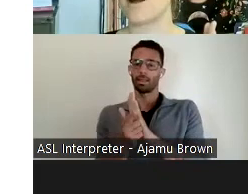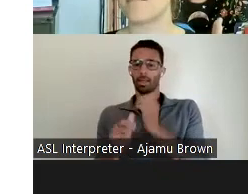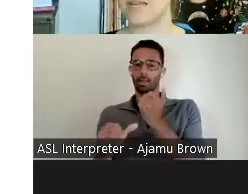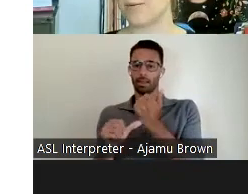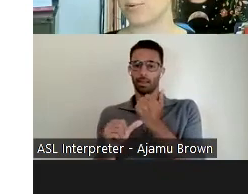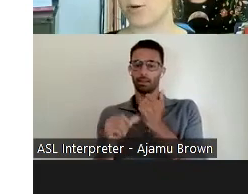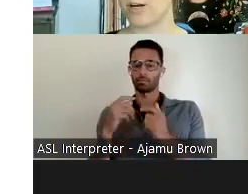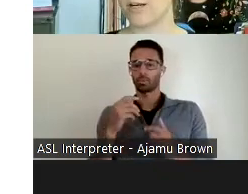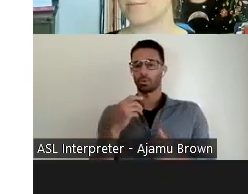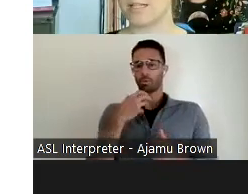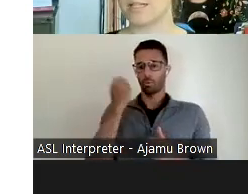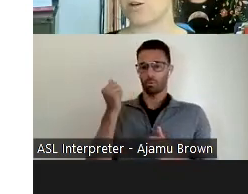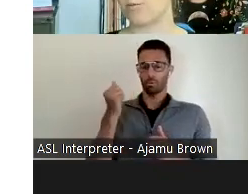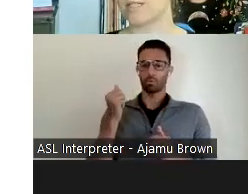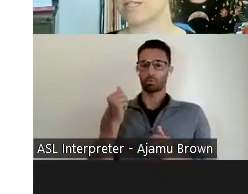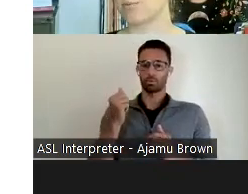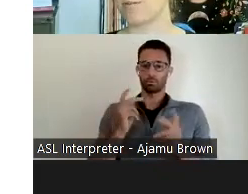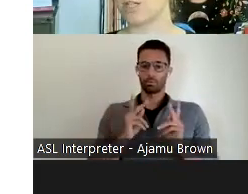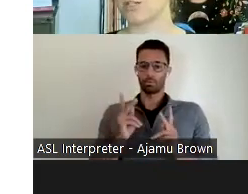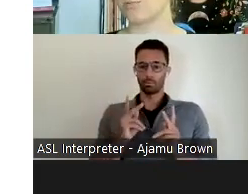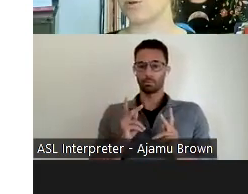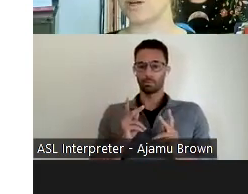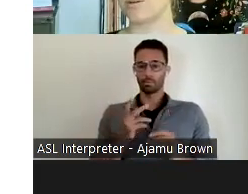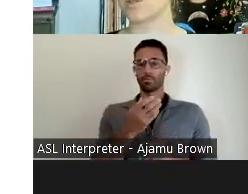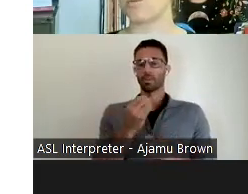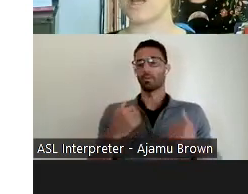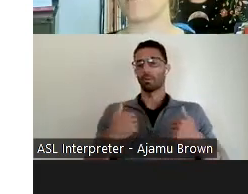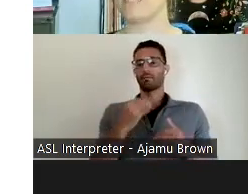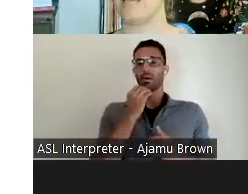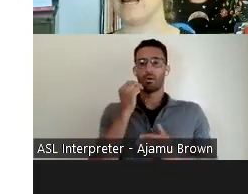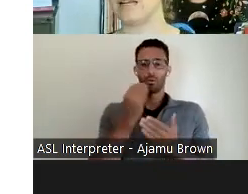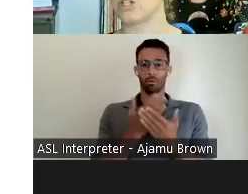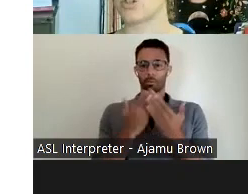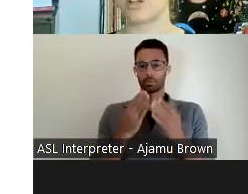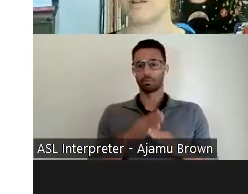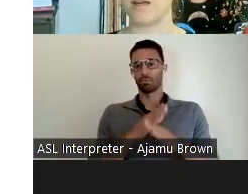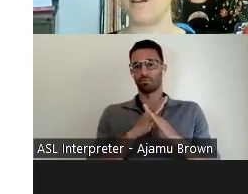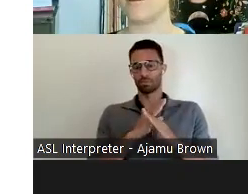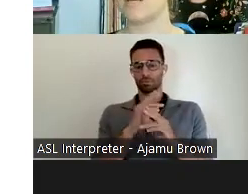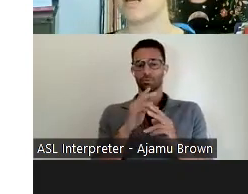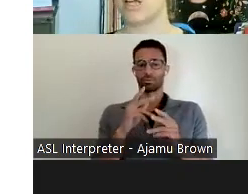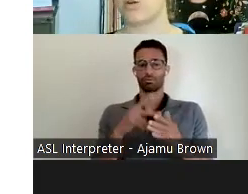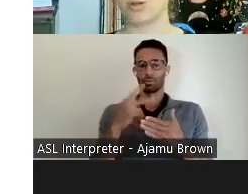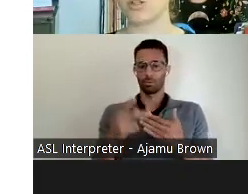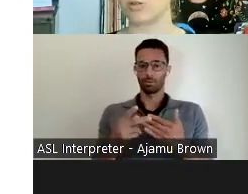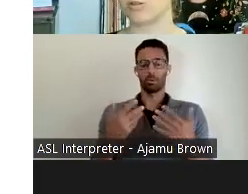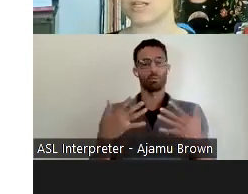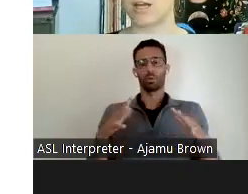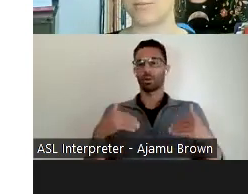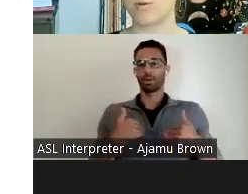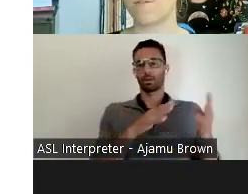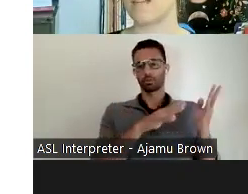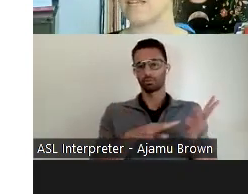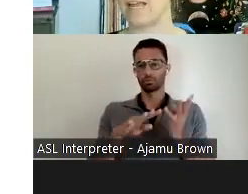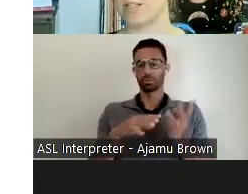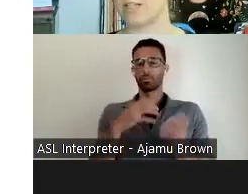of our main programs is a homelessness prevention program. So we already had a stream of older adults